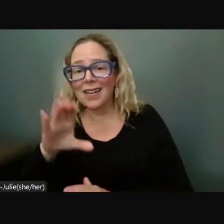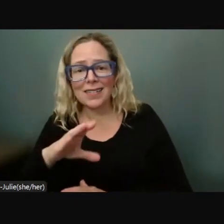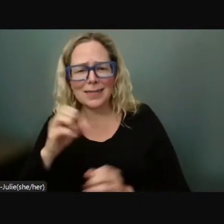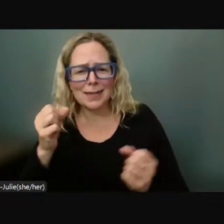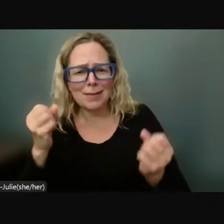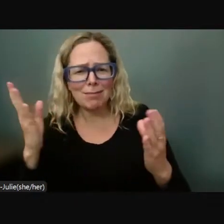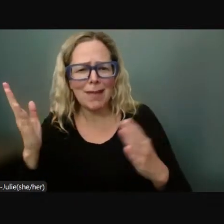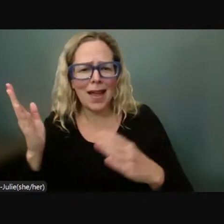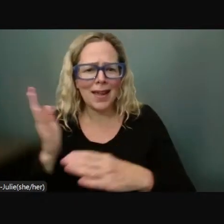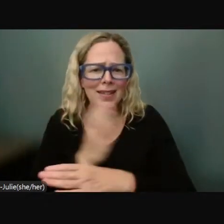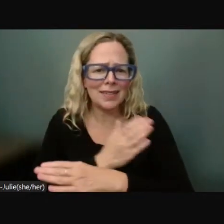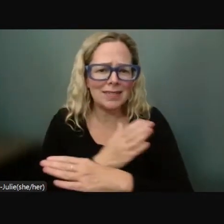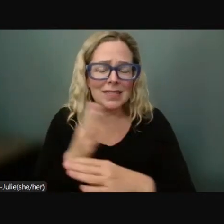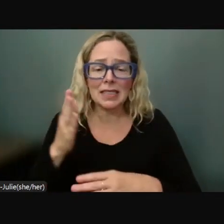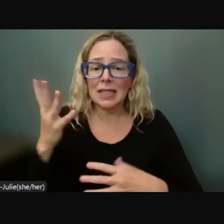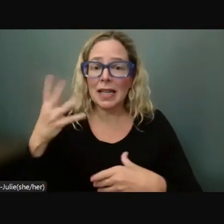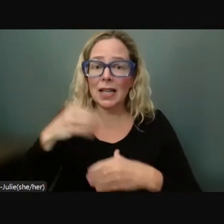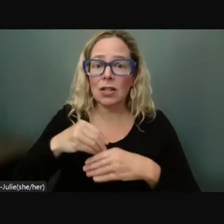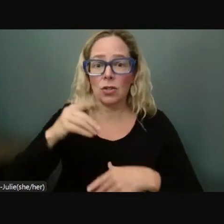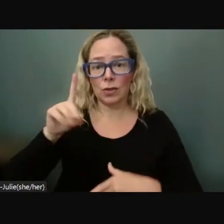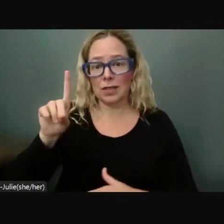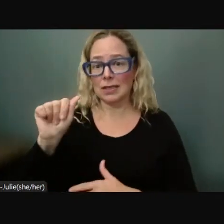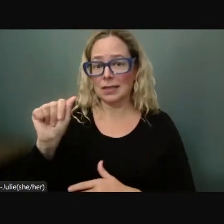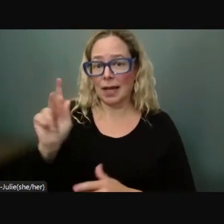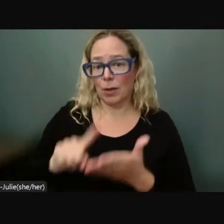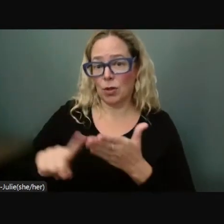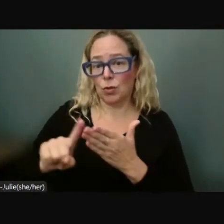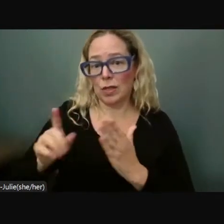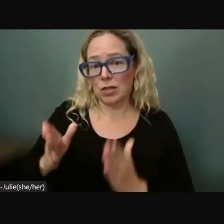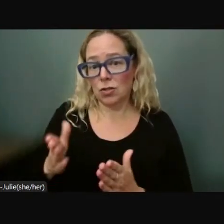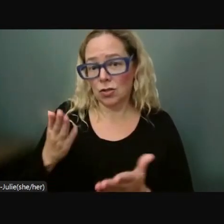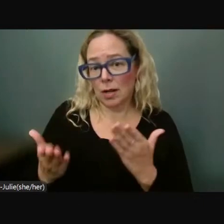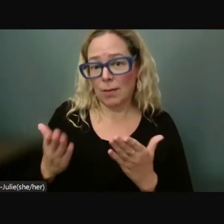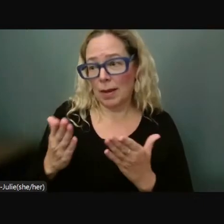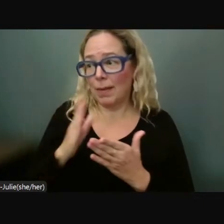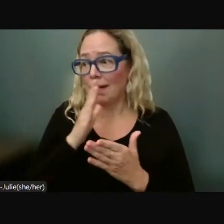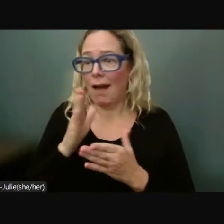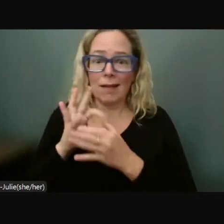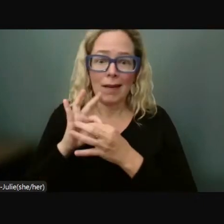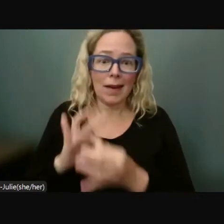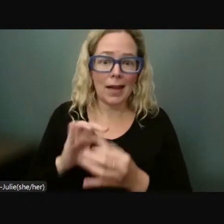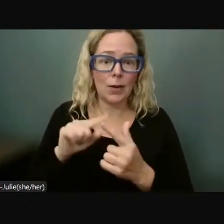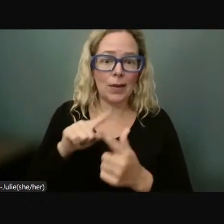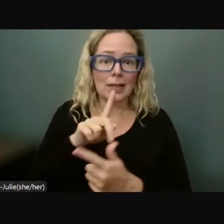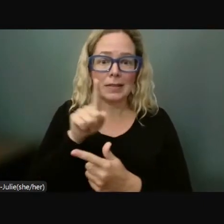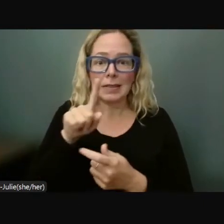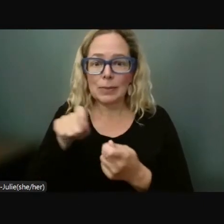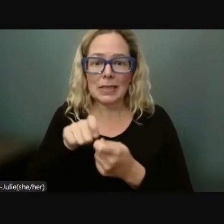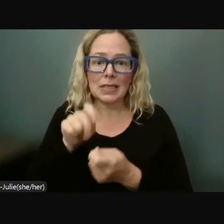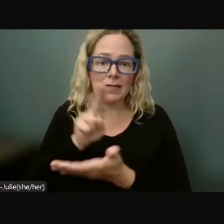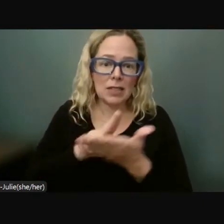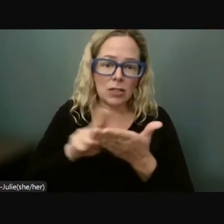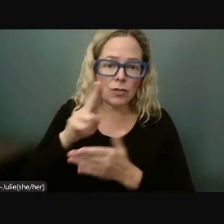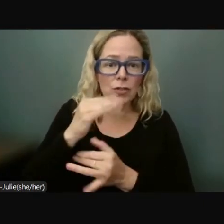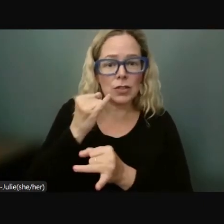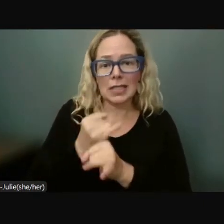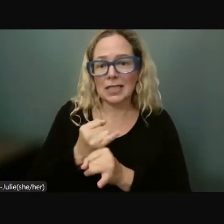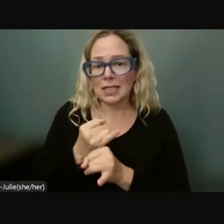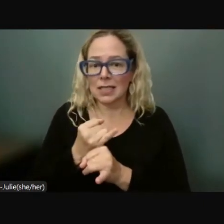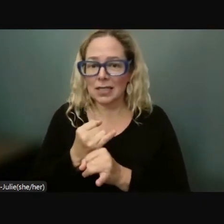between, including disabled researchers that aren't necessarily connected to an institution or a specific program at this